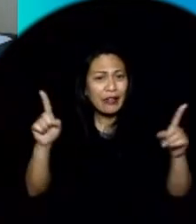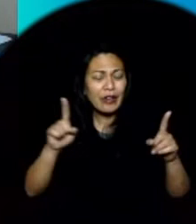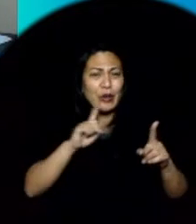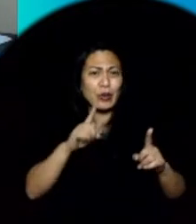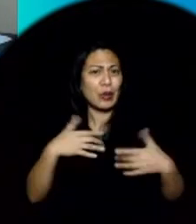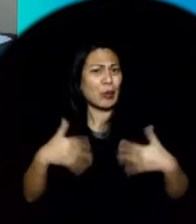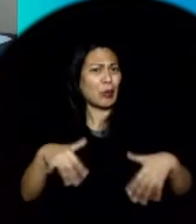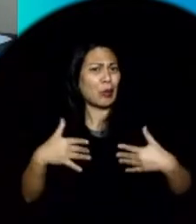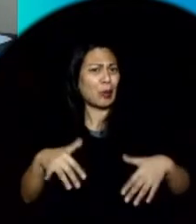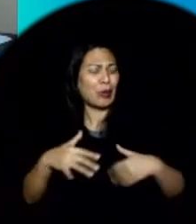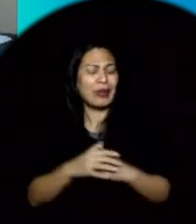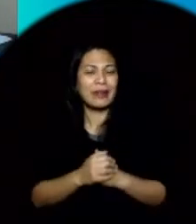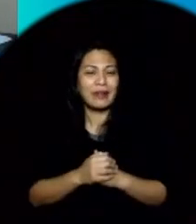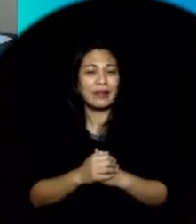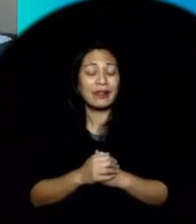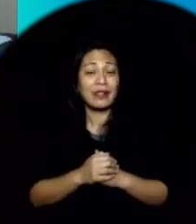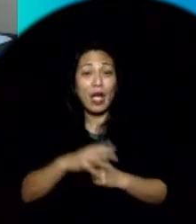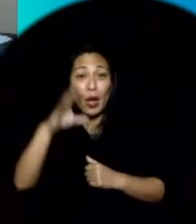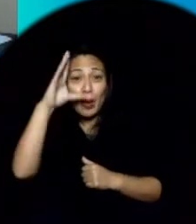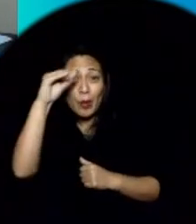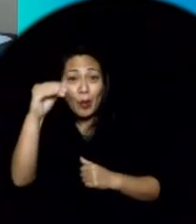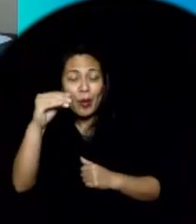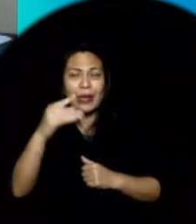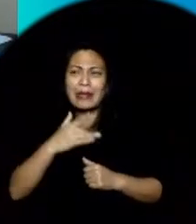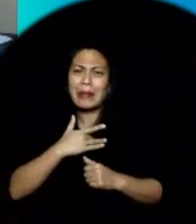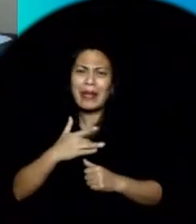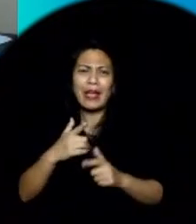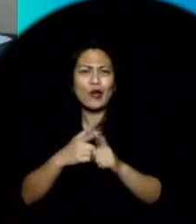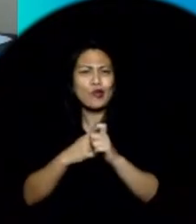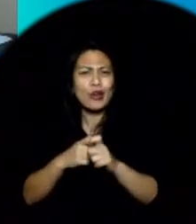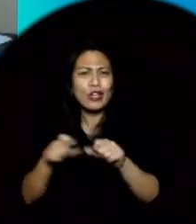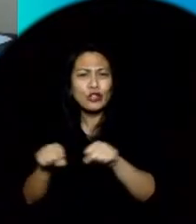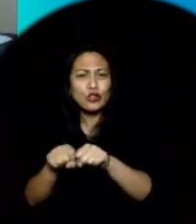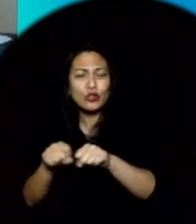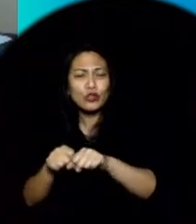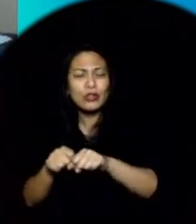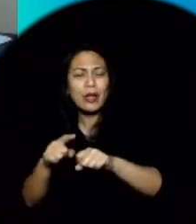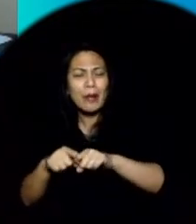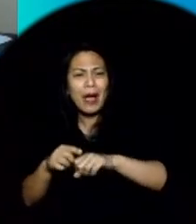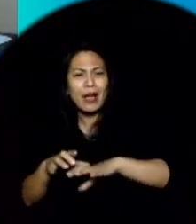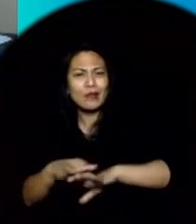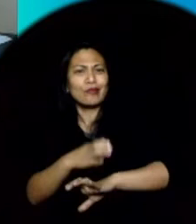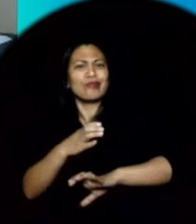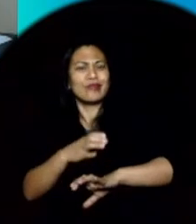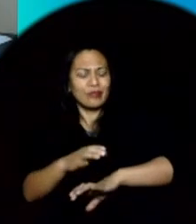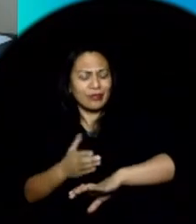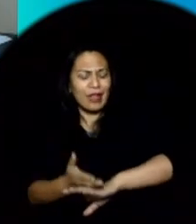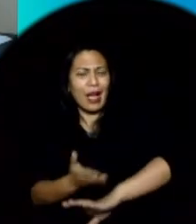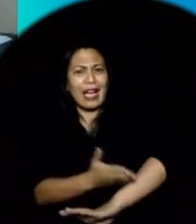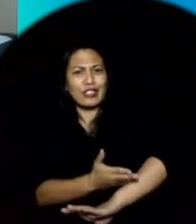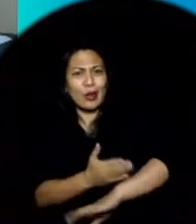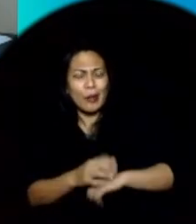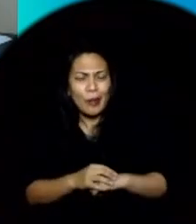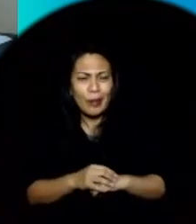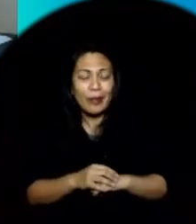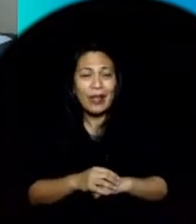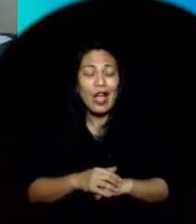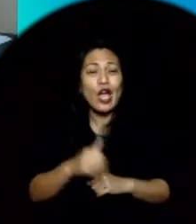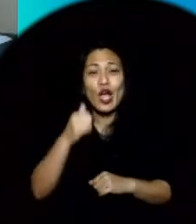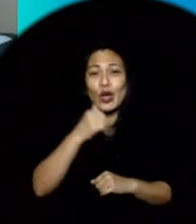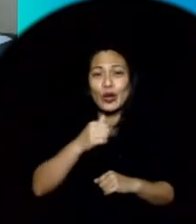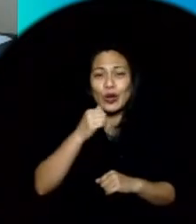was considered to be quite exciting. Boys wore running shoes, high-top running shoes, and